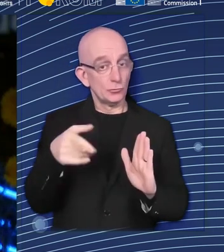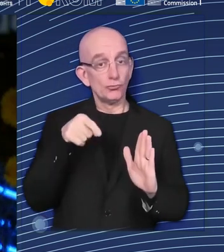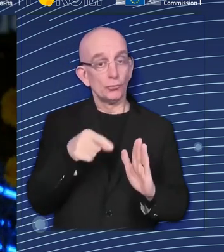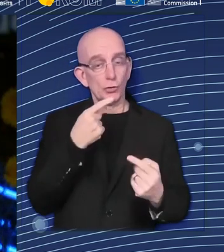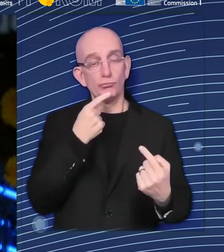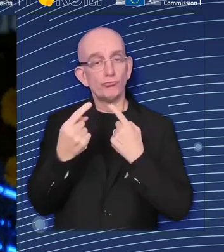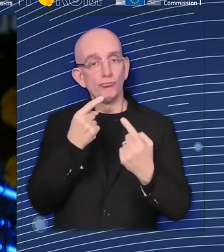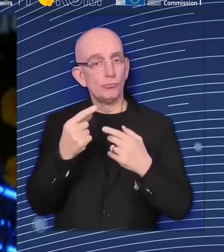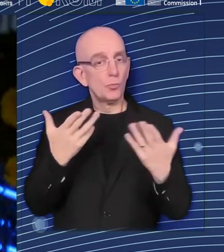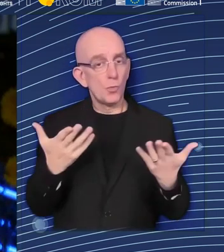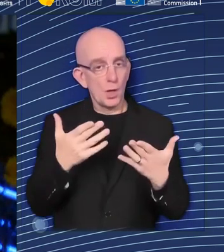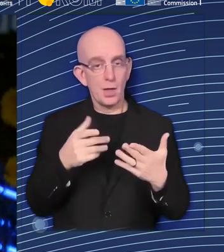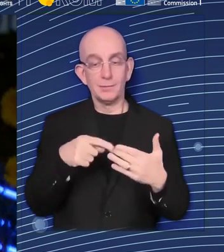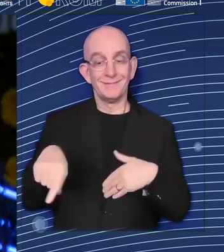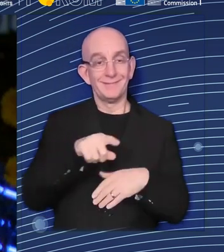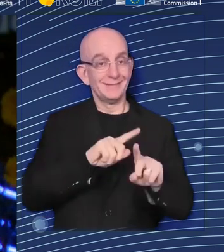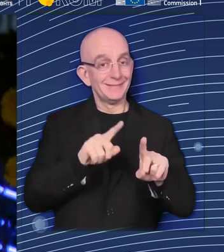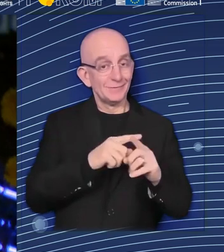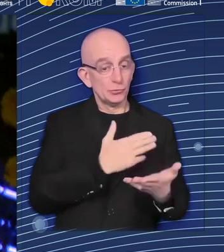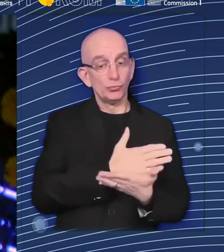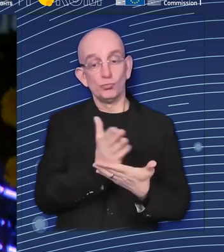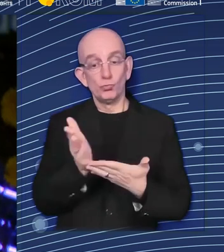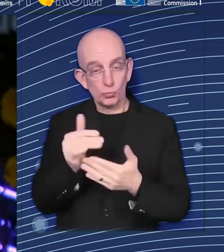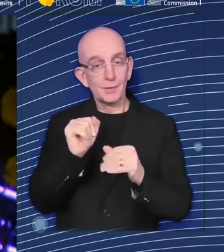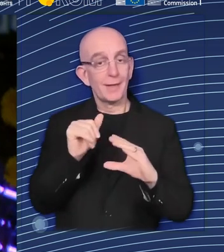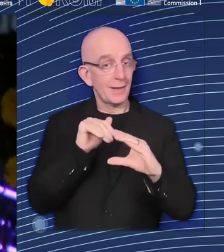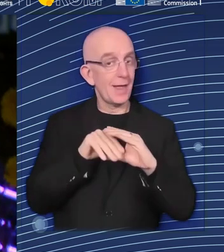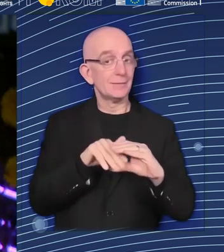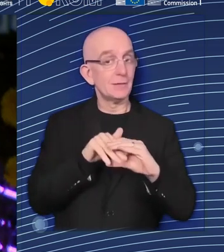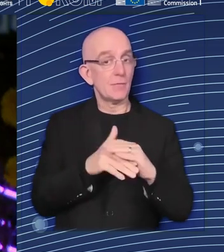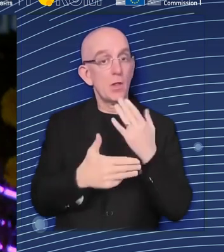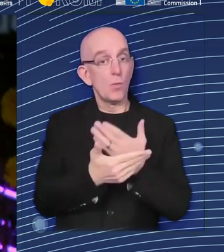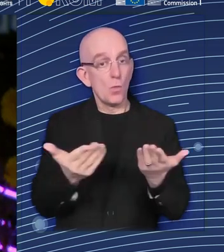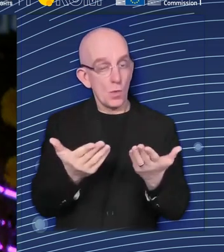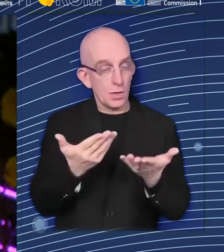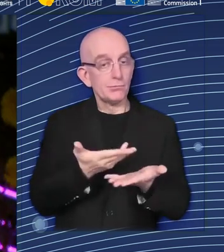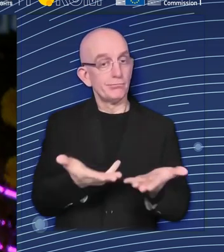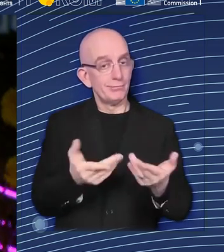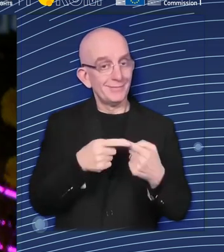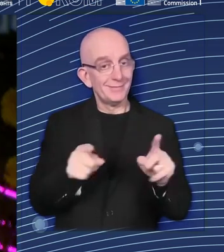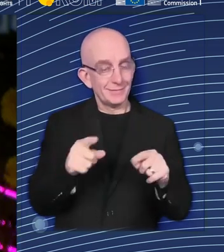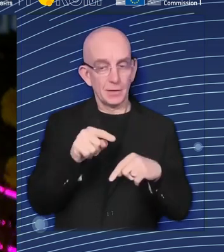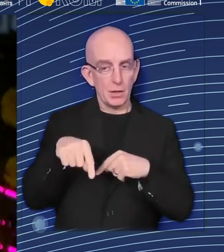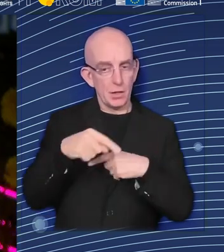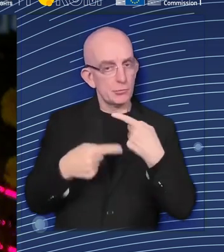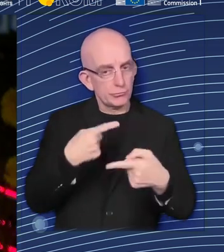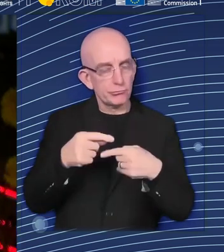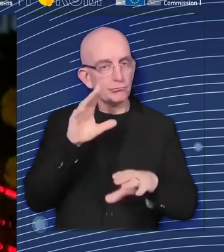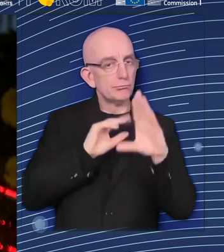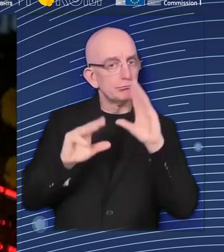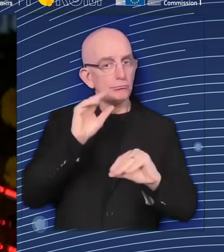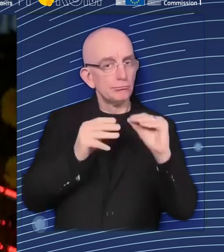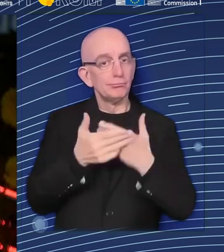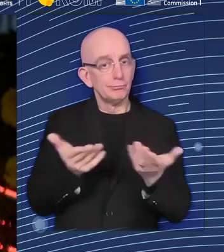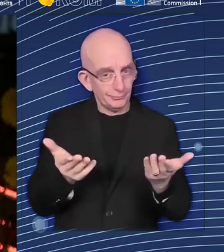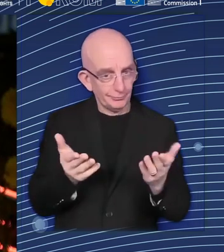continuous learning. The second set of parallel sessions We had the session on future-proofed social